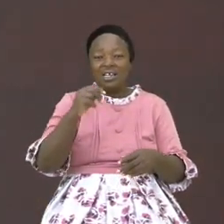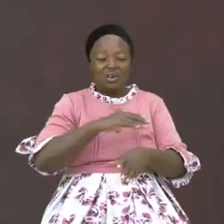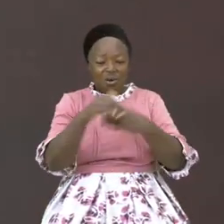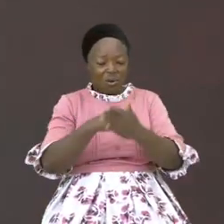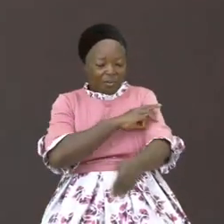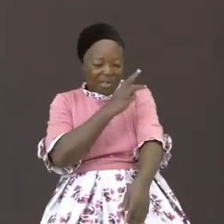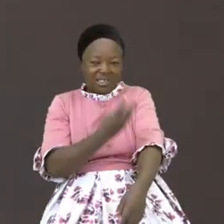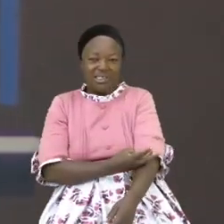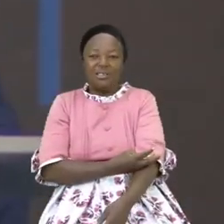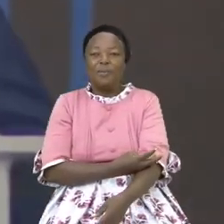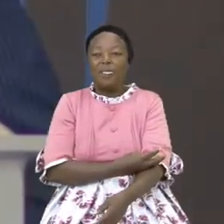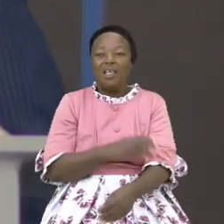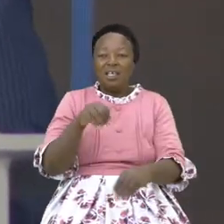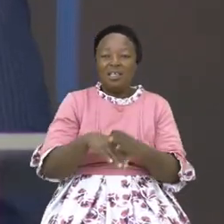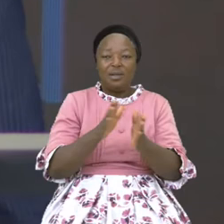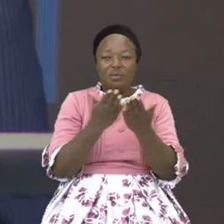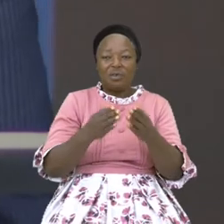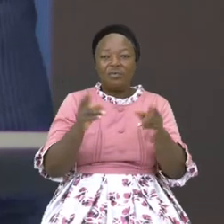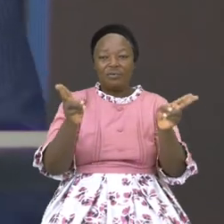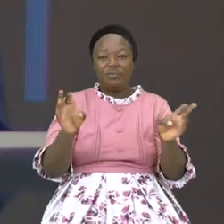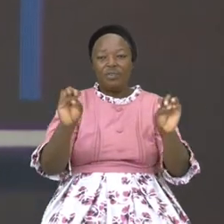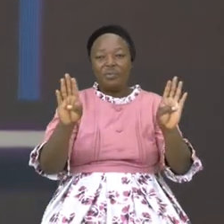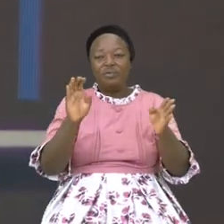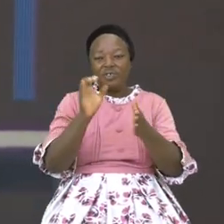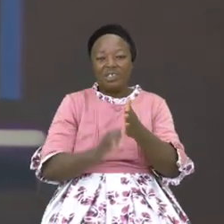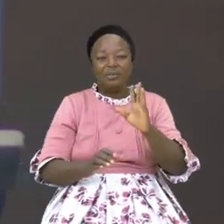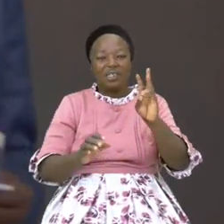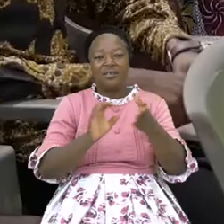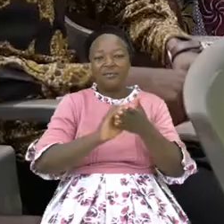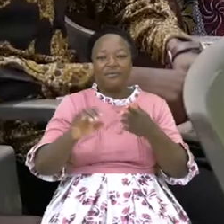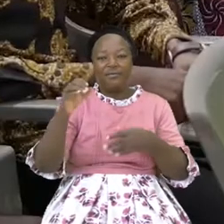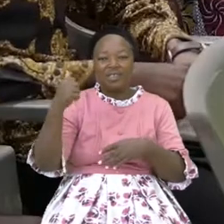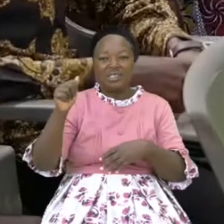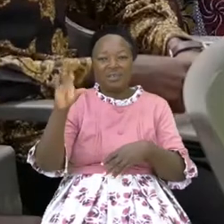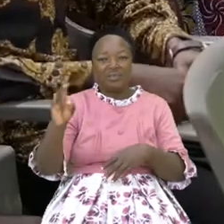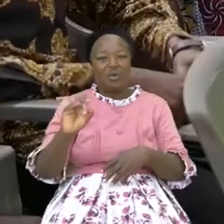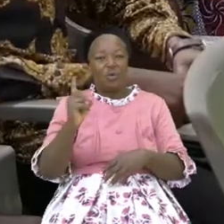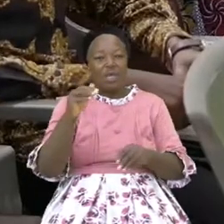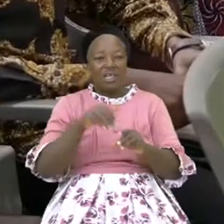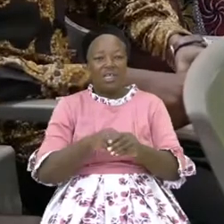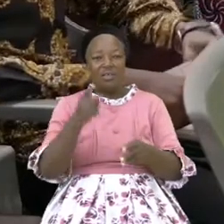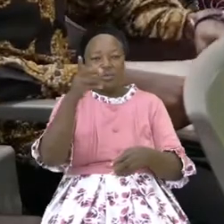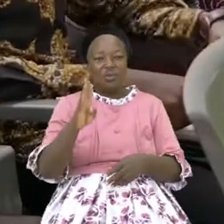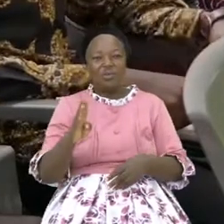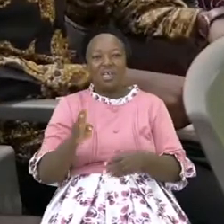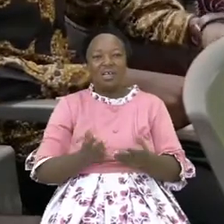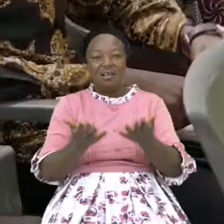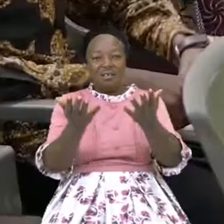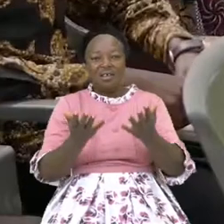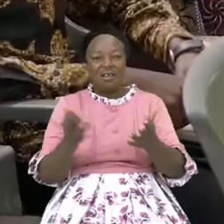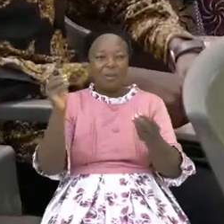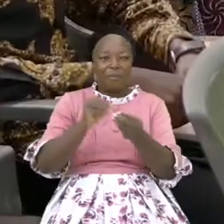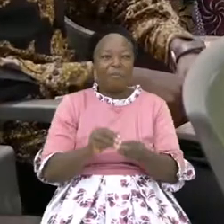chapter 6, and I'm reading here from verse 17, wherein God, willing more abundantly